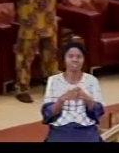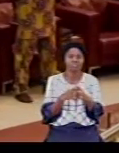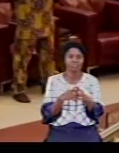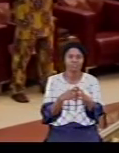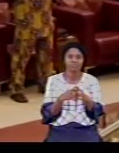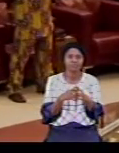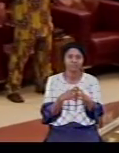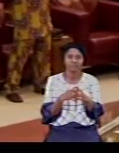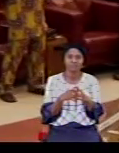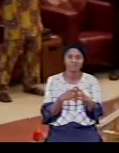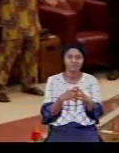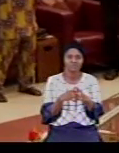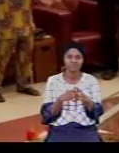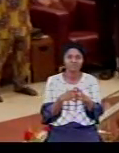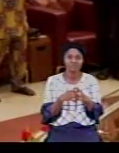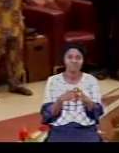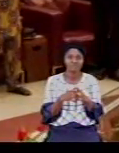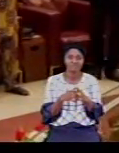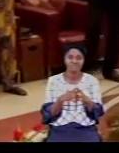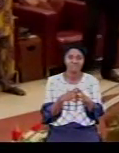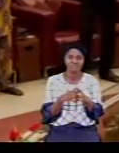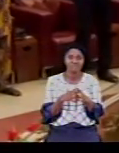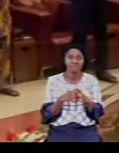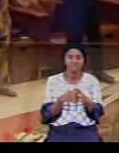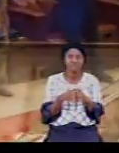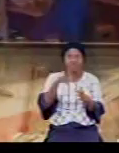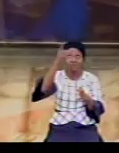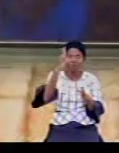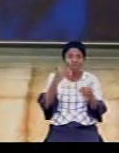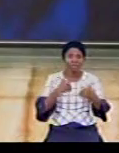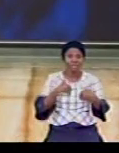He promised the Lord has given you in his word,